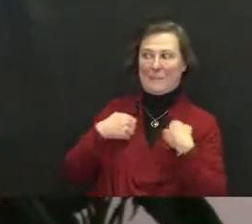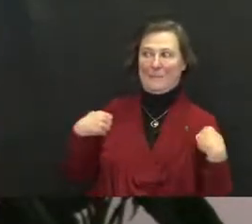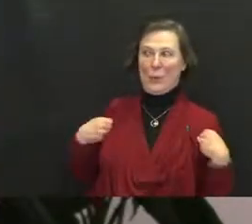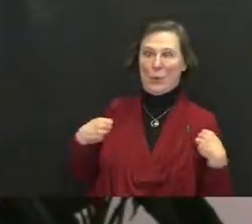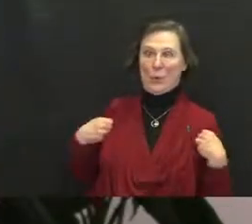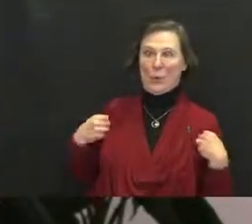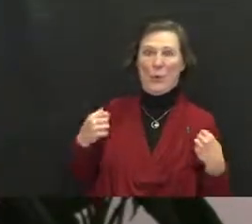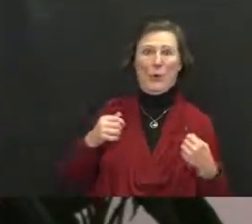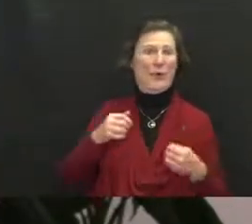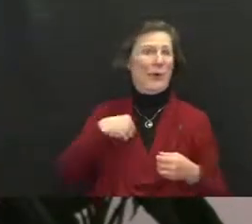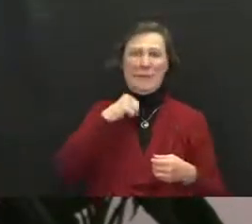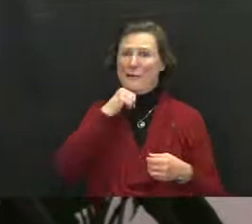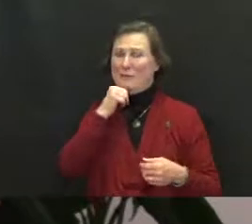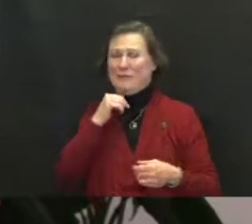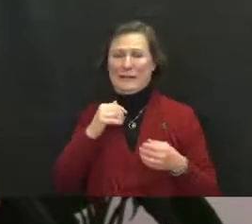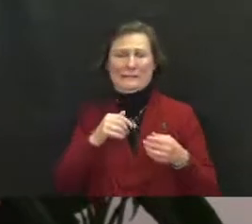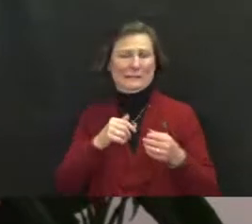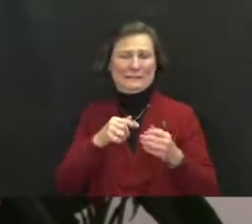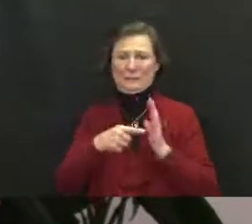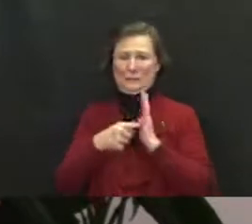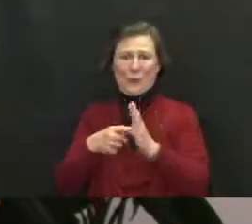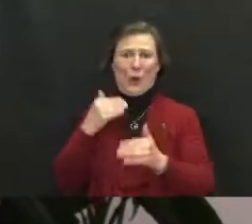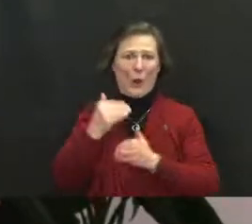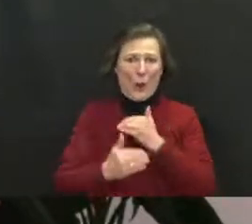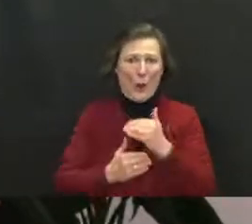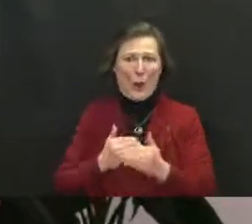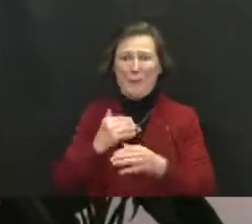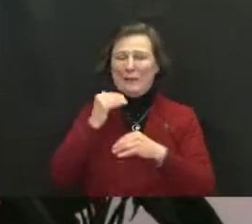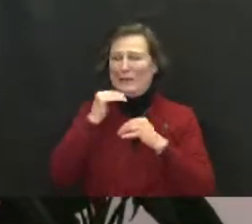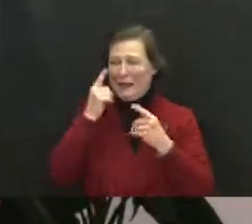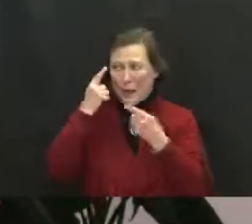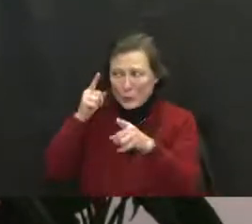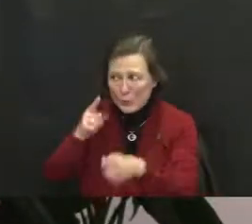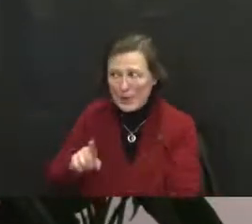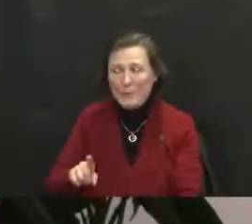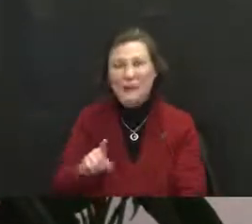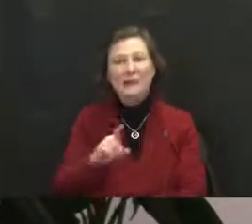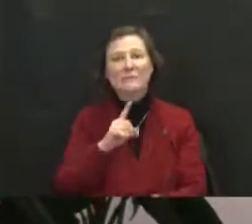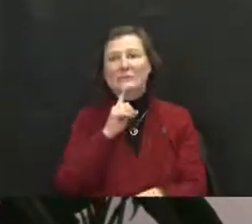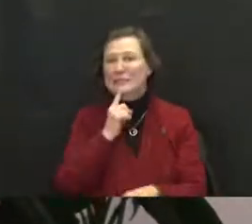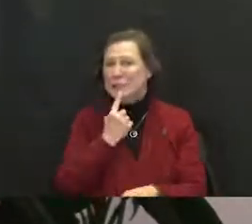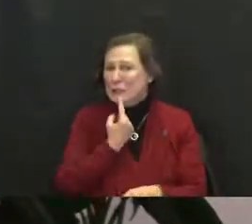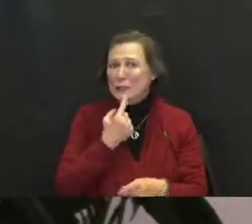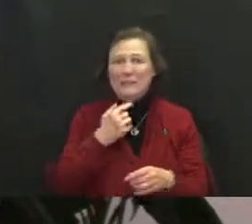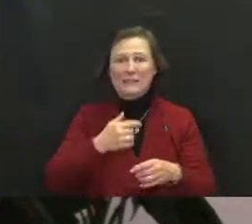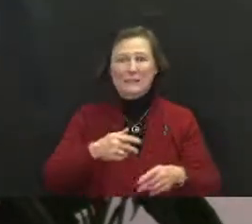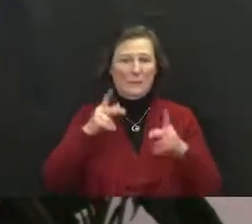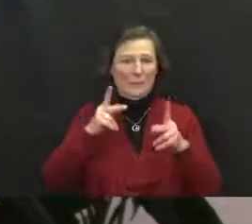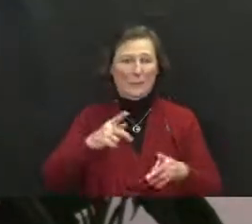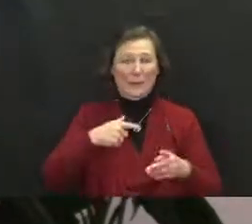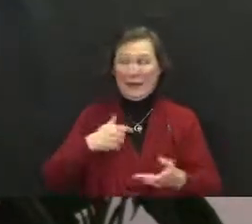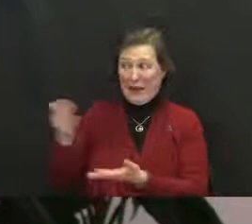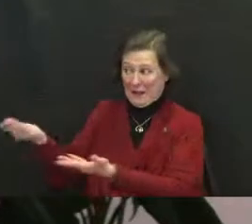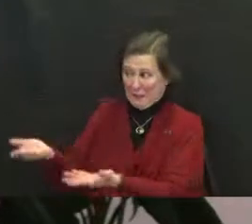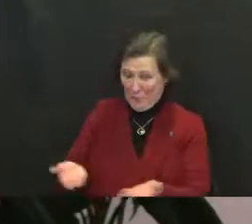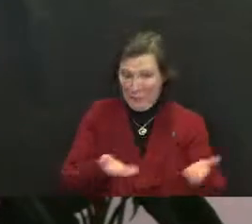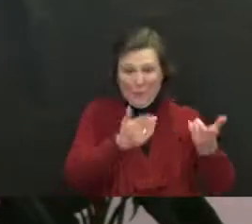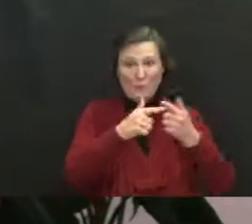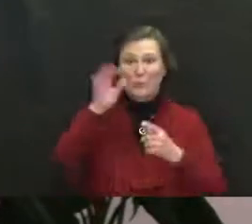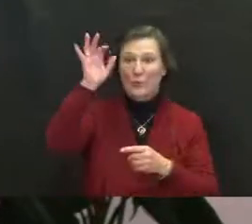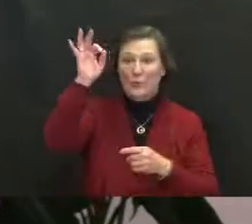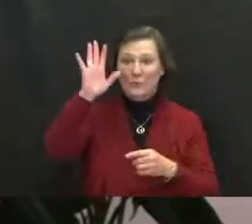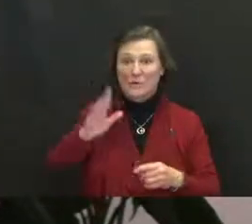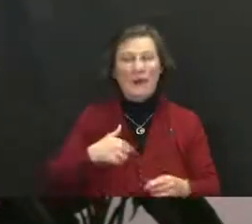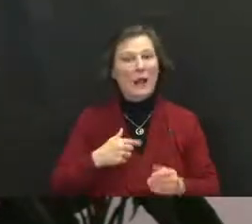kind, agreeable, sincere young fellow they had ushered into ministry, I revealed myself to be the